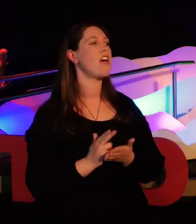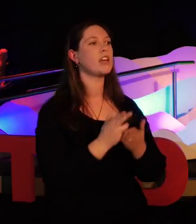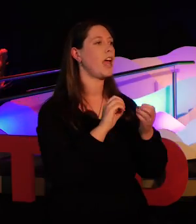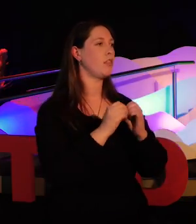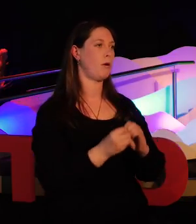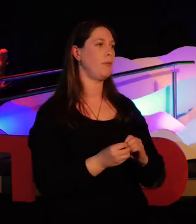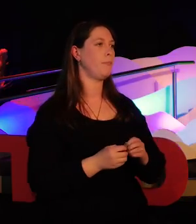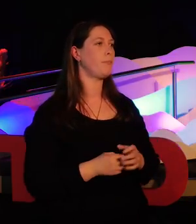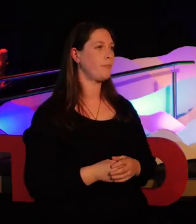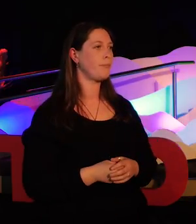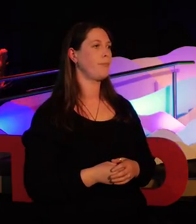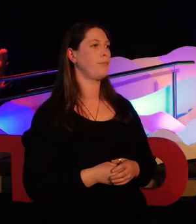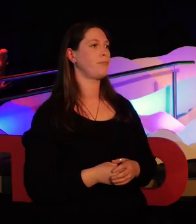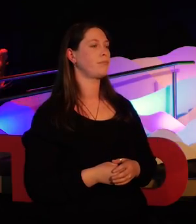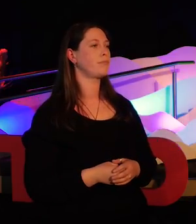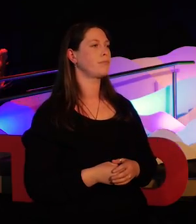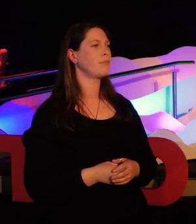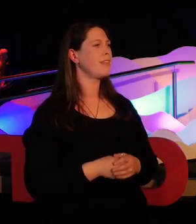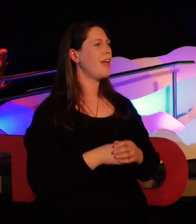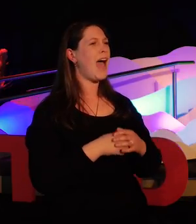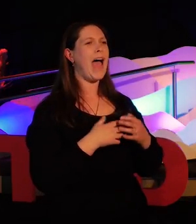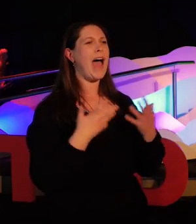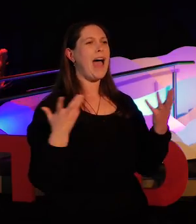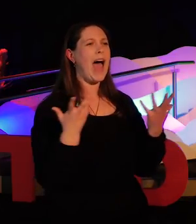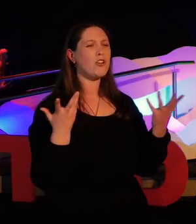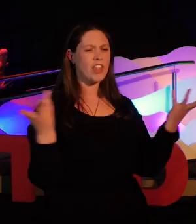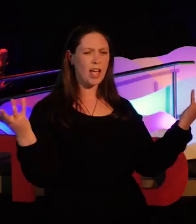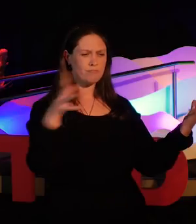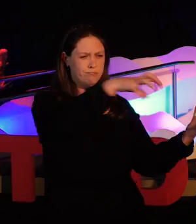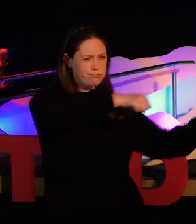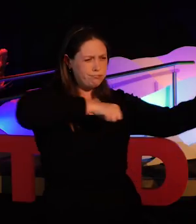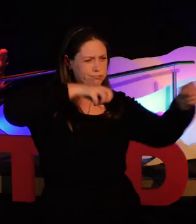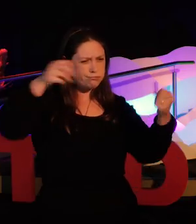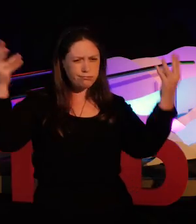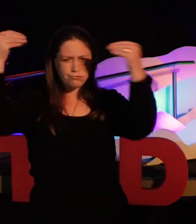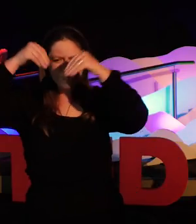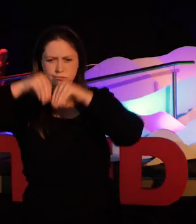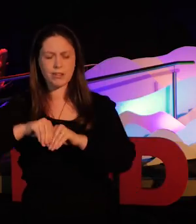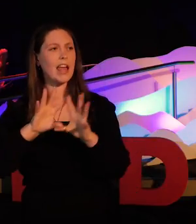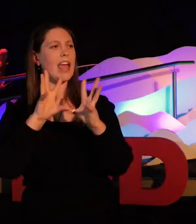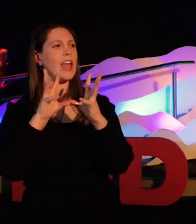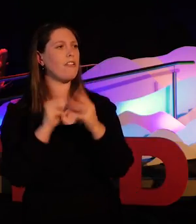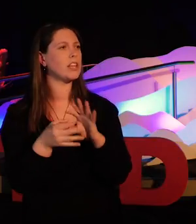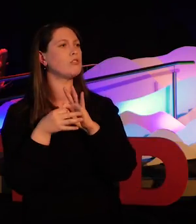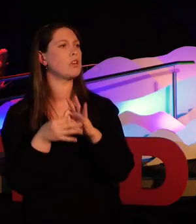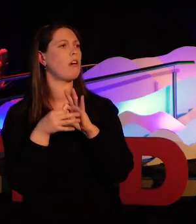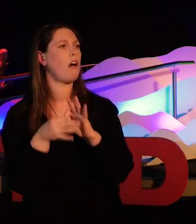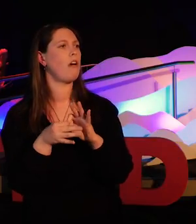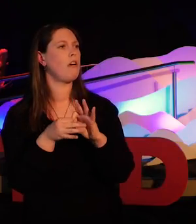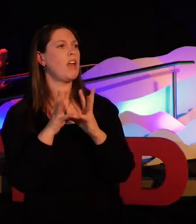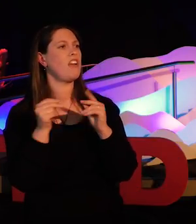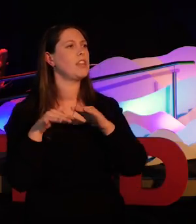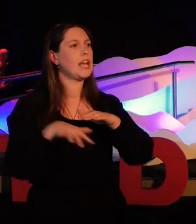navigating. So how do they pull it together? What's the final picture? What's under the sea of how they pull this together? The